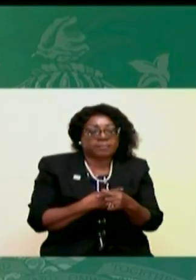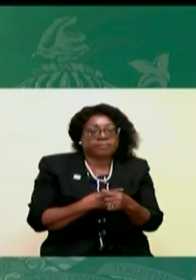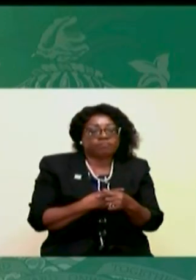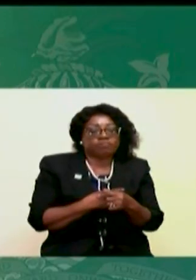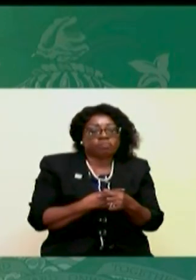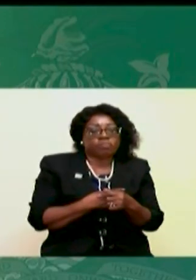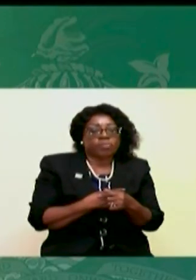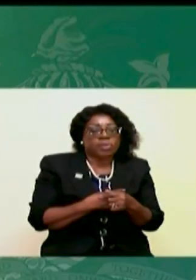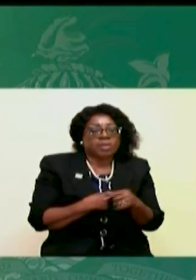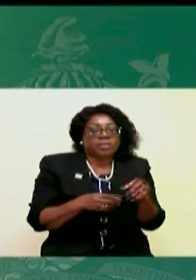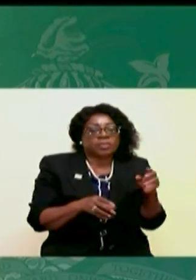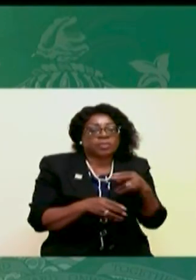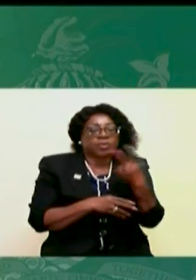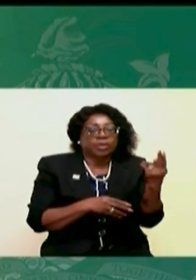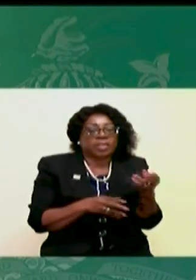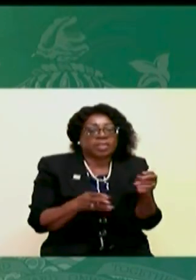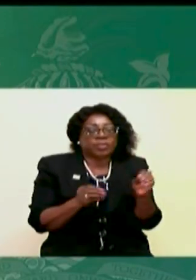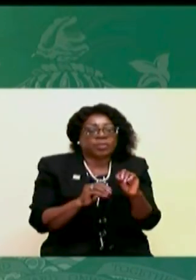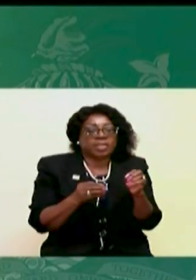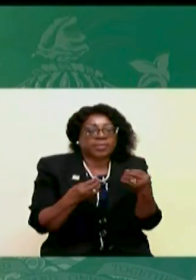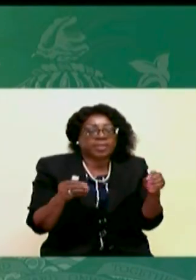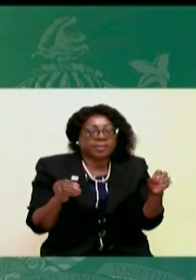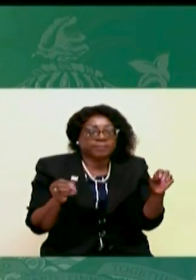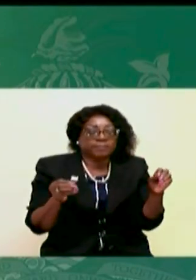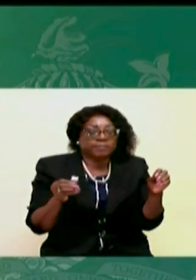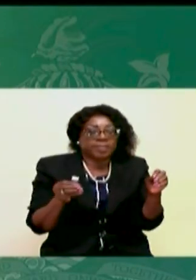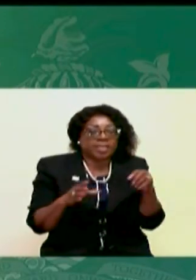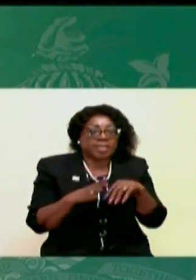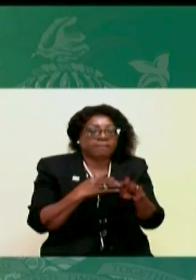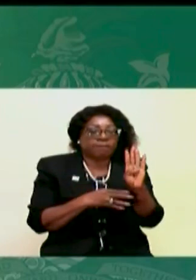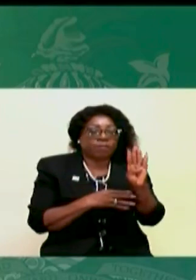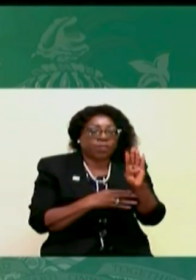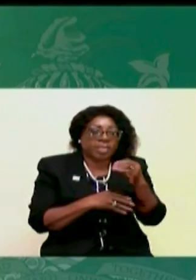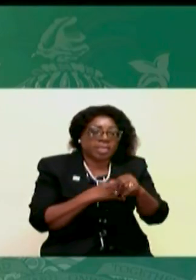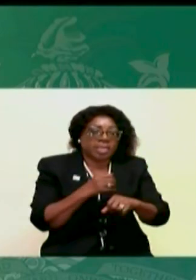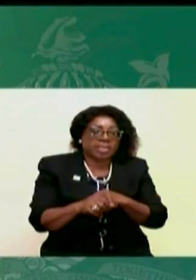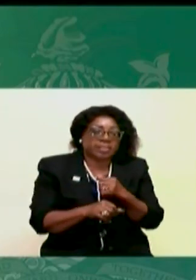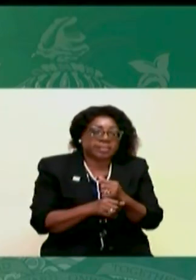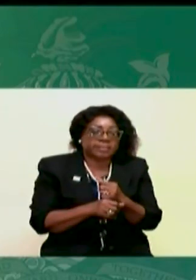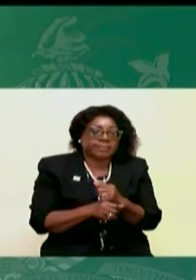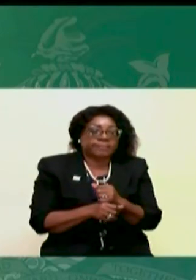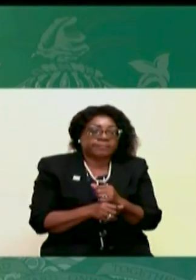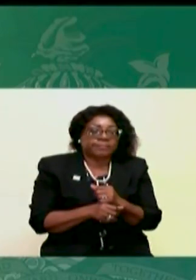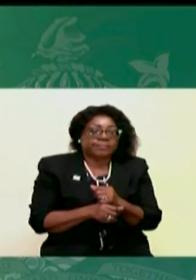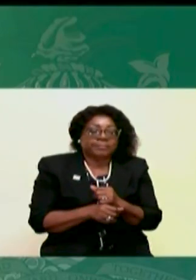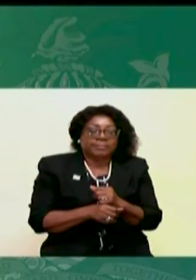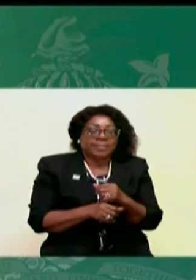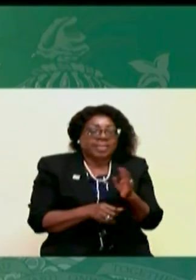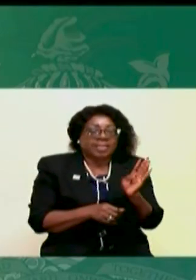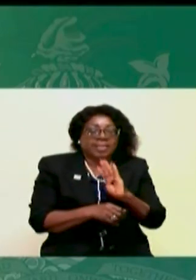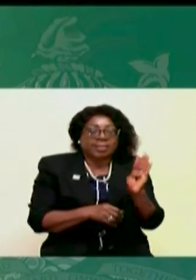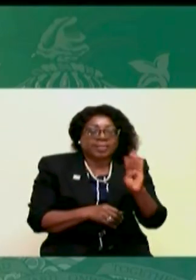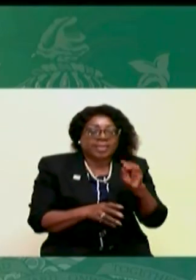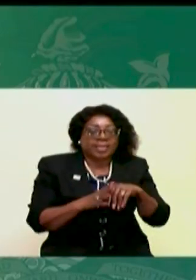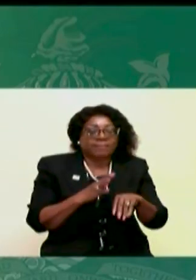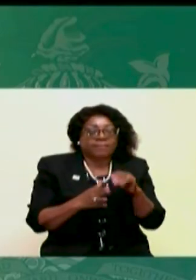Okay, so y'all ain't do nothing then. So y'all ain't do nothing in your 4 years. Talking nonsense. Did nothing in your